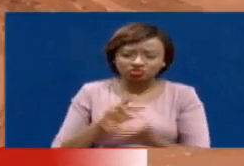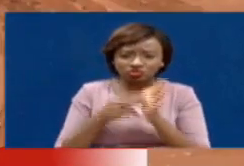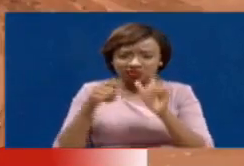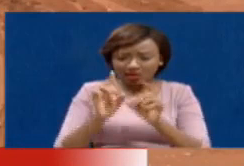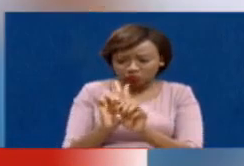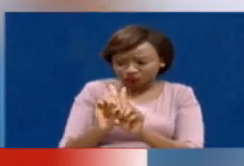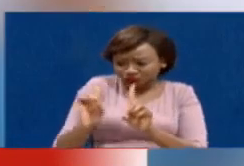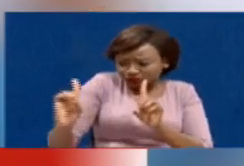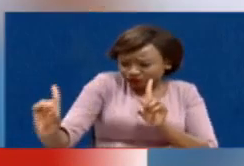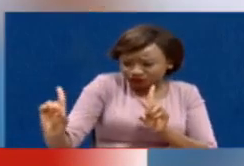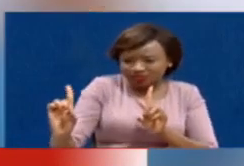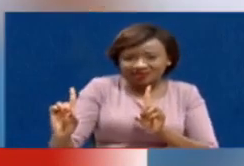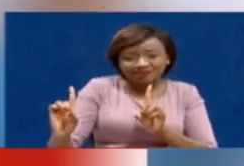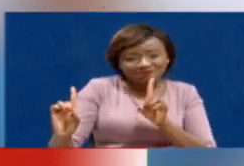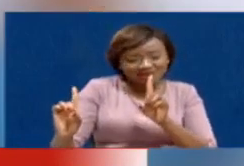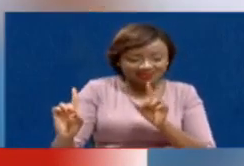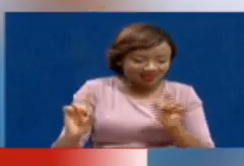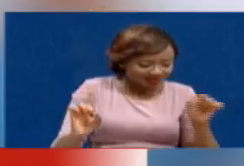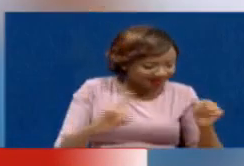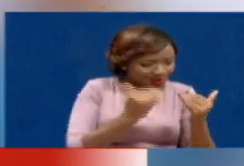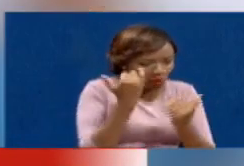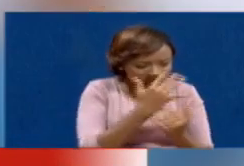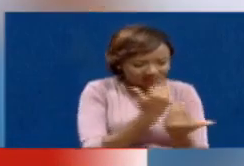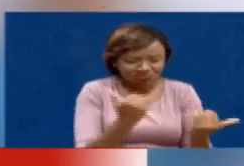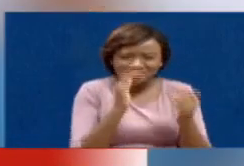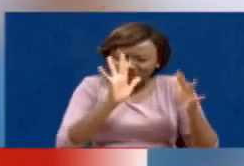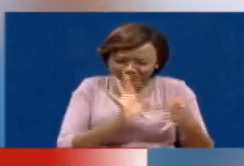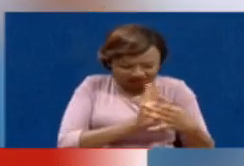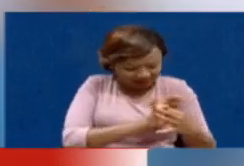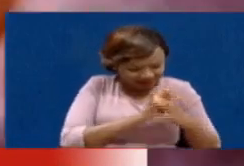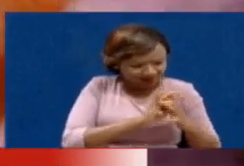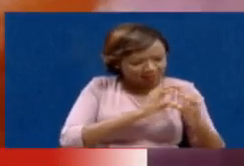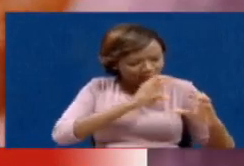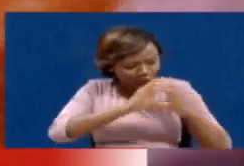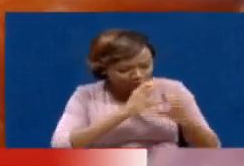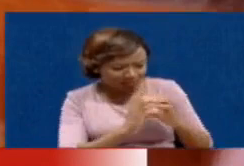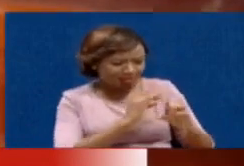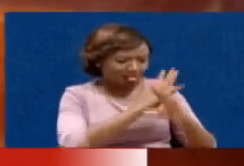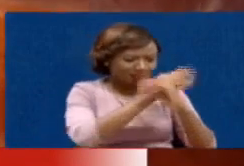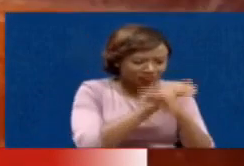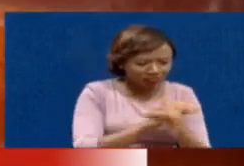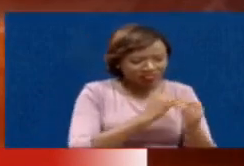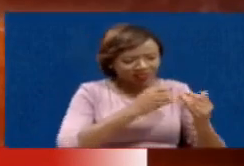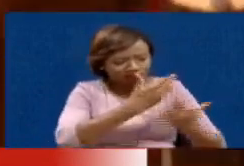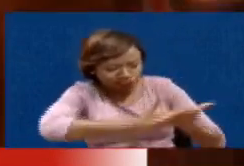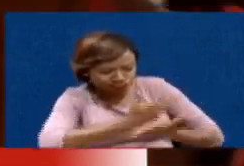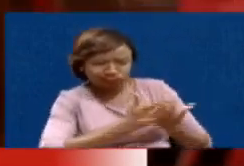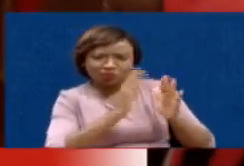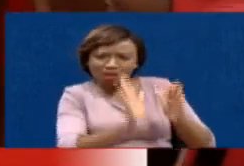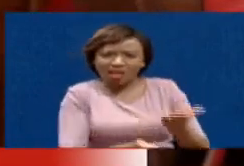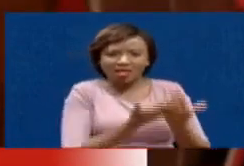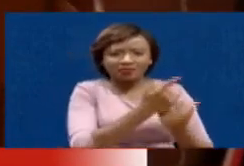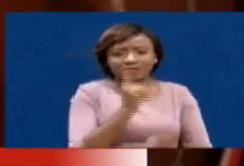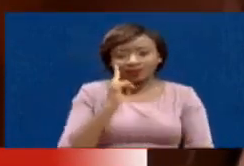distancing, social interconnectedness is important. They need to maintain conversations through video and phone calls. Sylvia